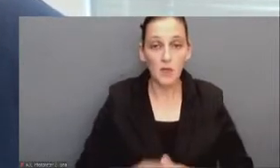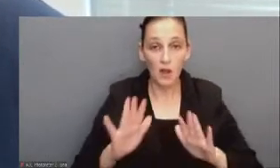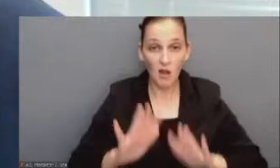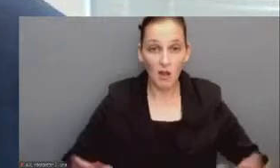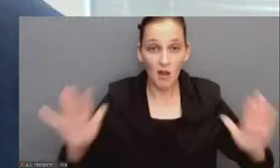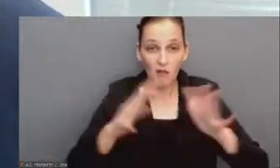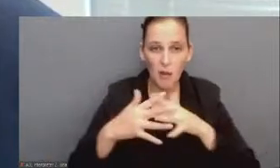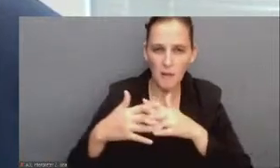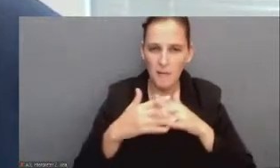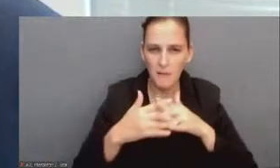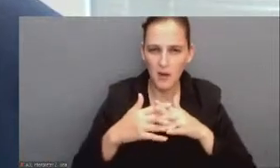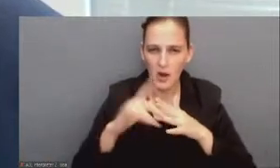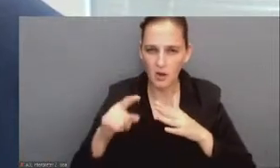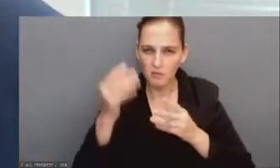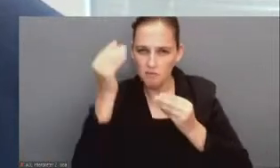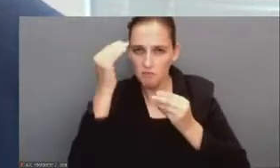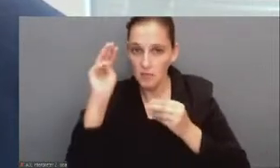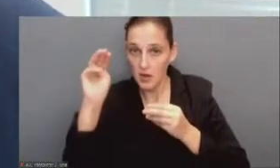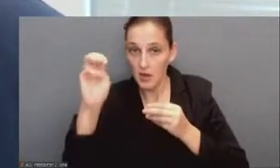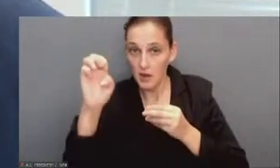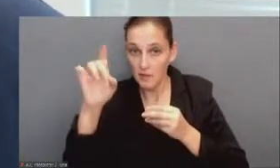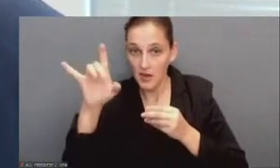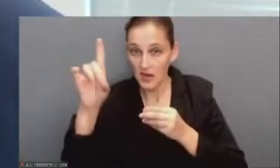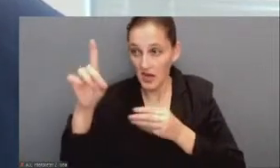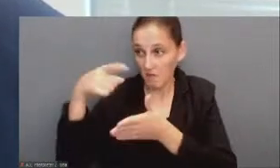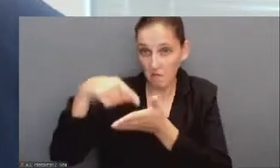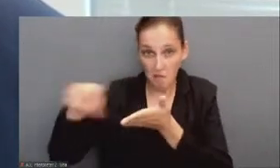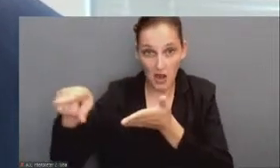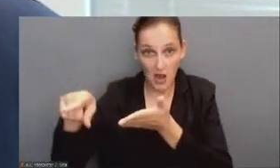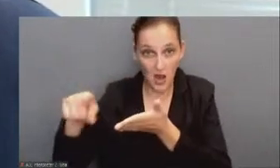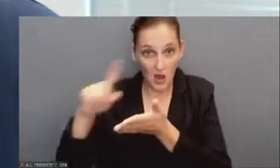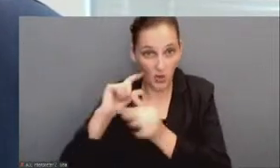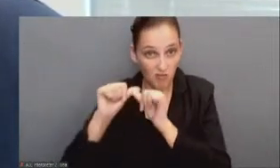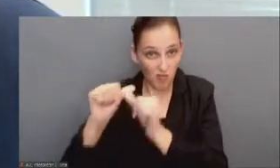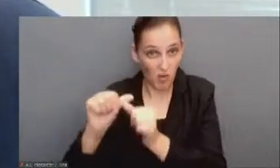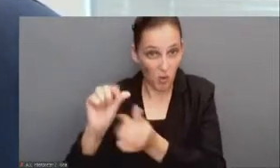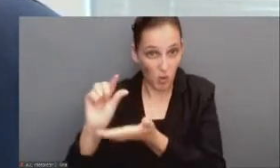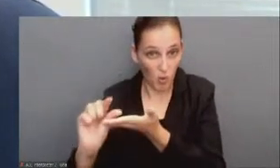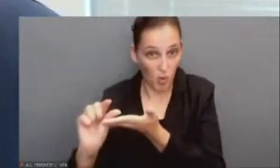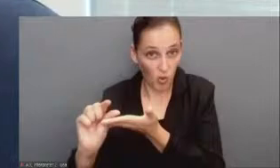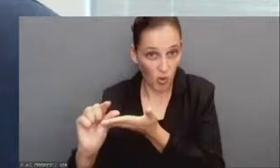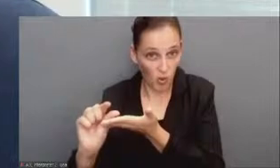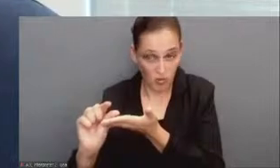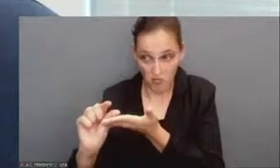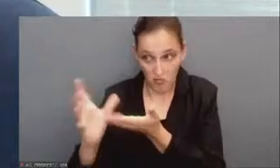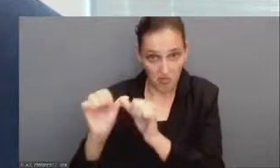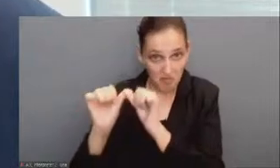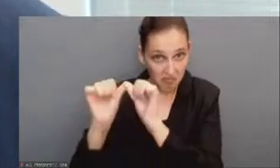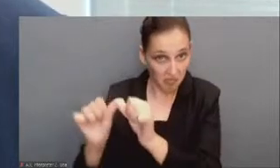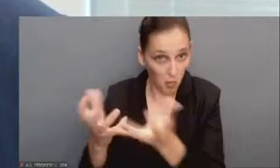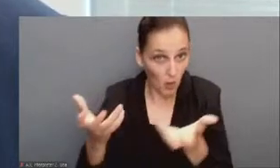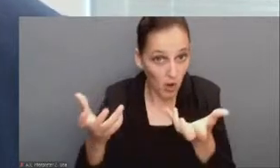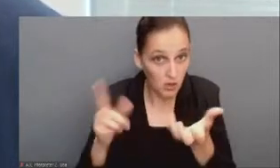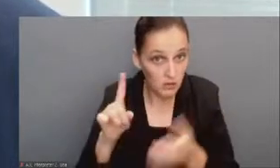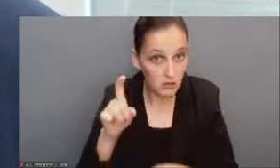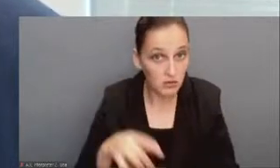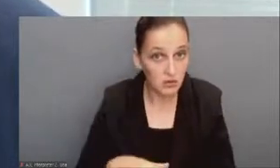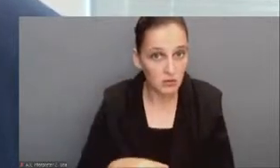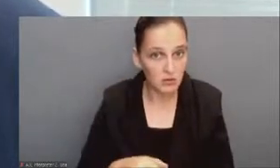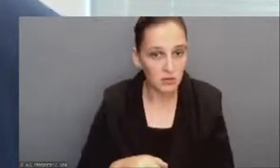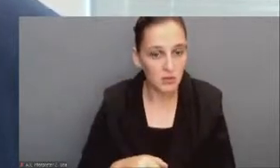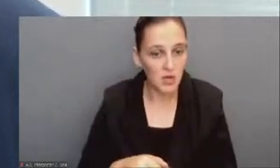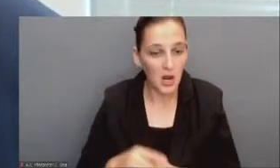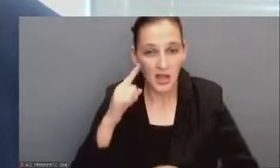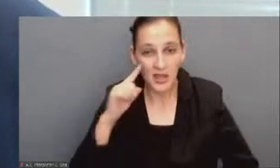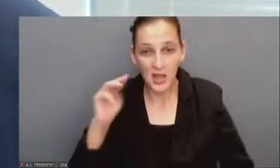going to allow Medicaid rates to stay so low? Is that what we want? And I think at least getting them to the Medicare